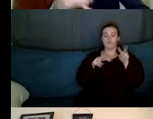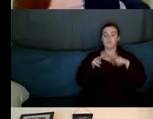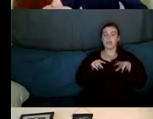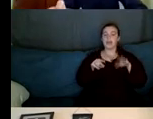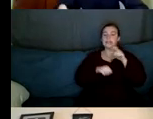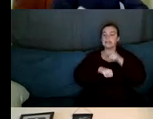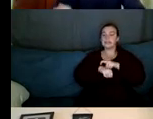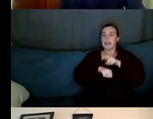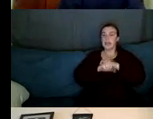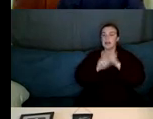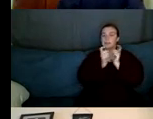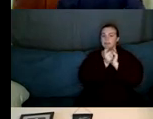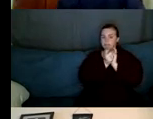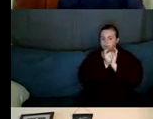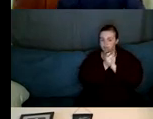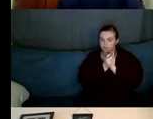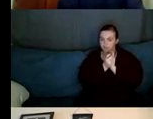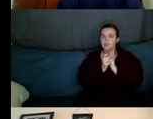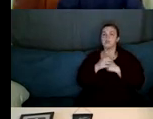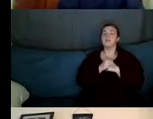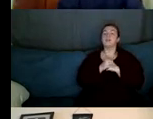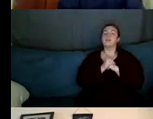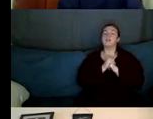time adjustments.